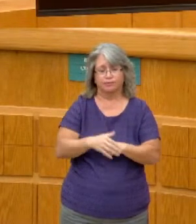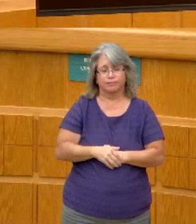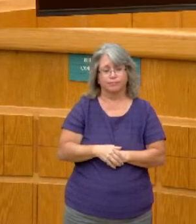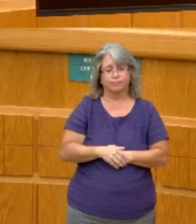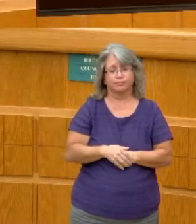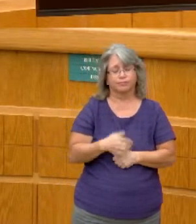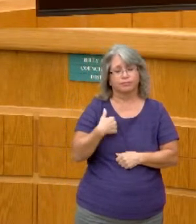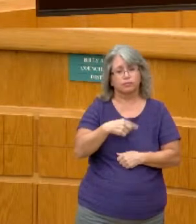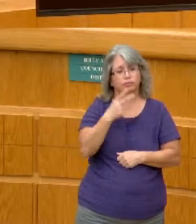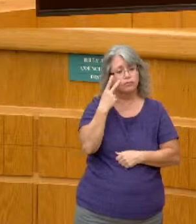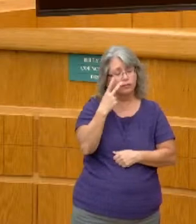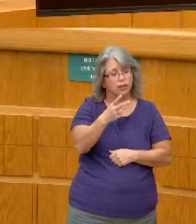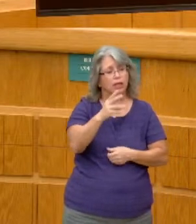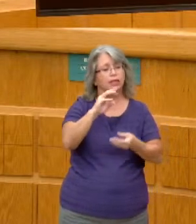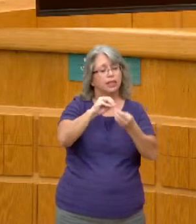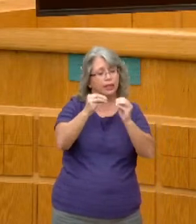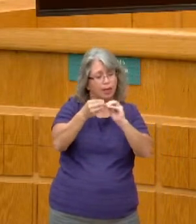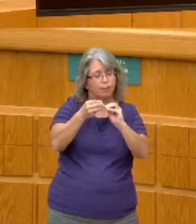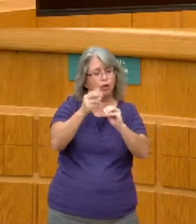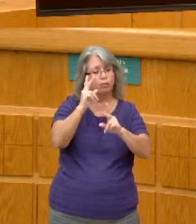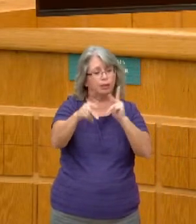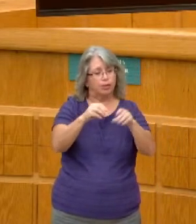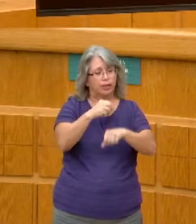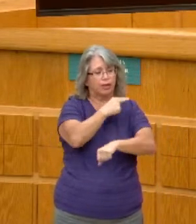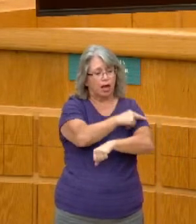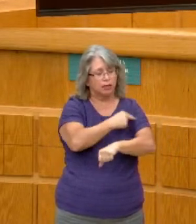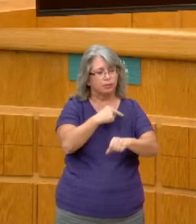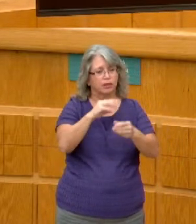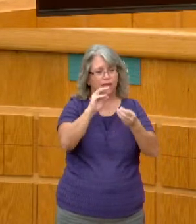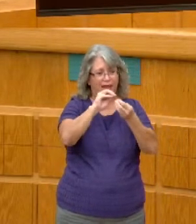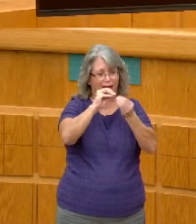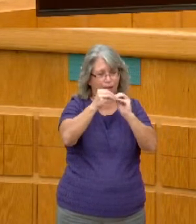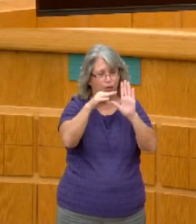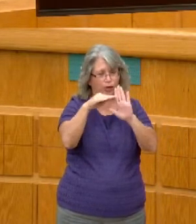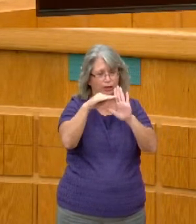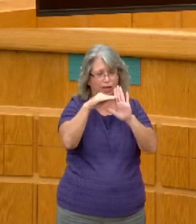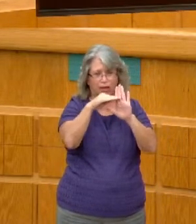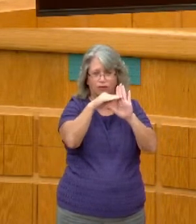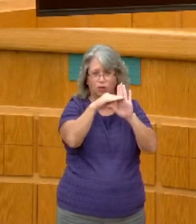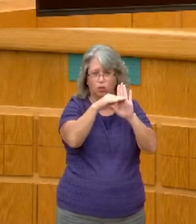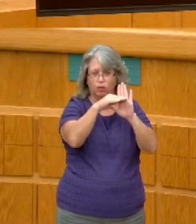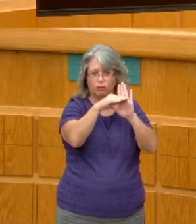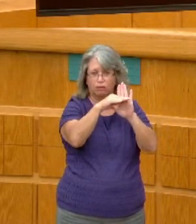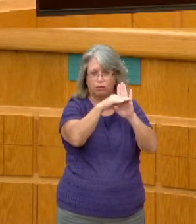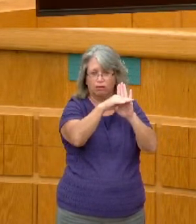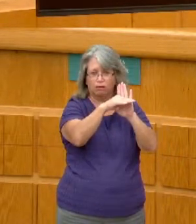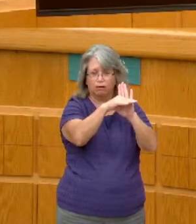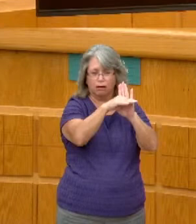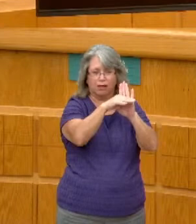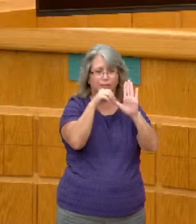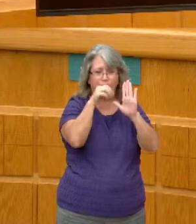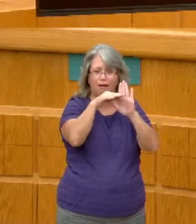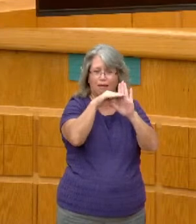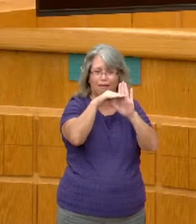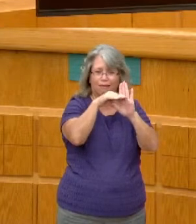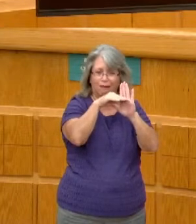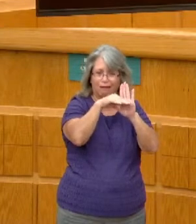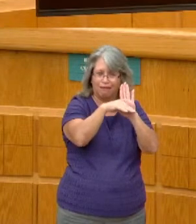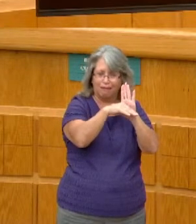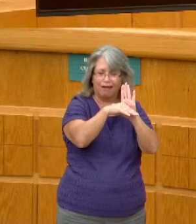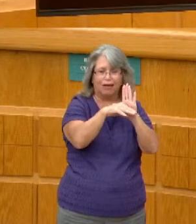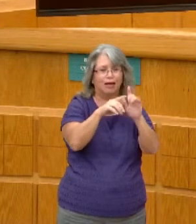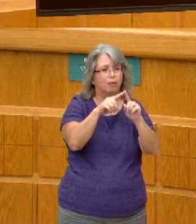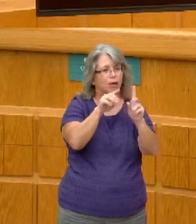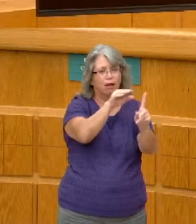Nueces County. But we should remind people that this is not the time to just say, oh, okay, everything's good again, I can take off my